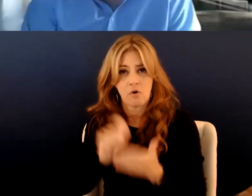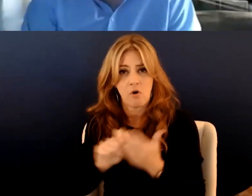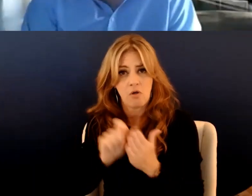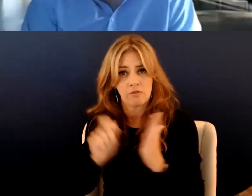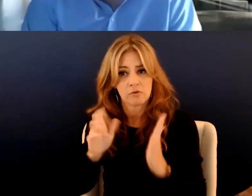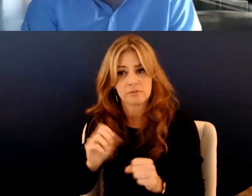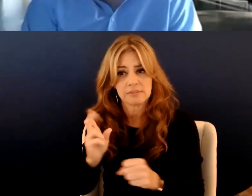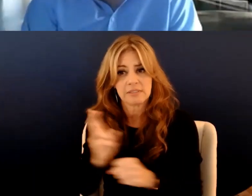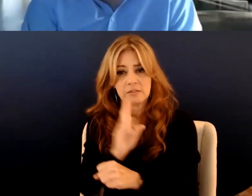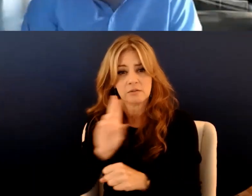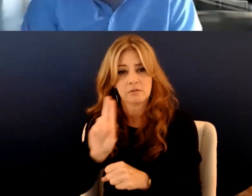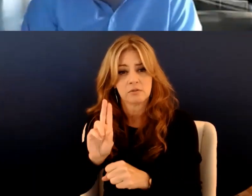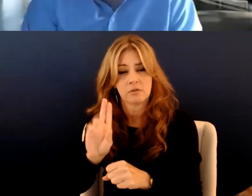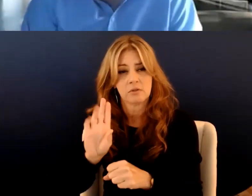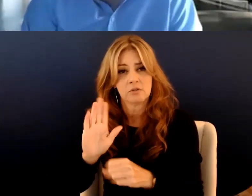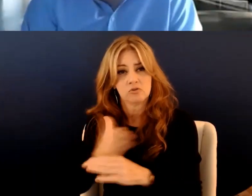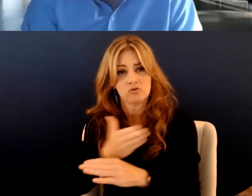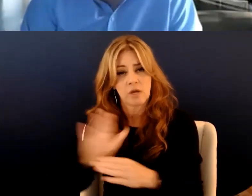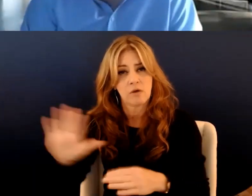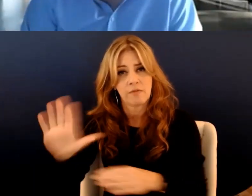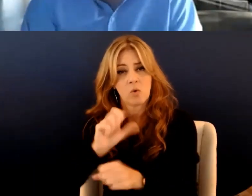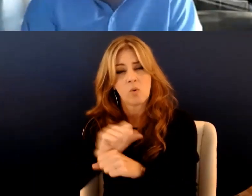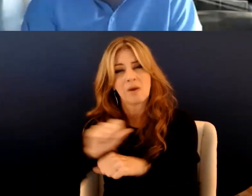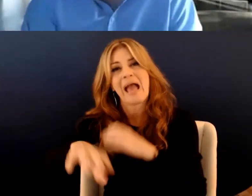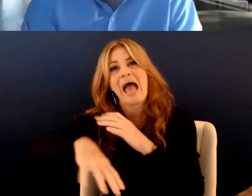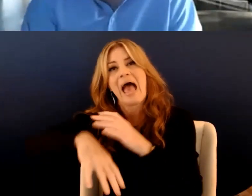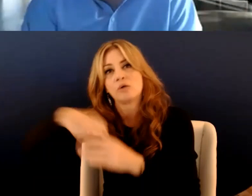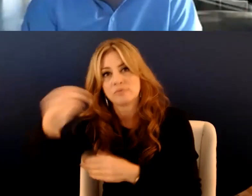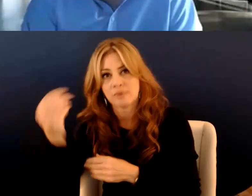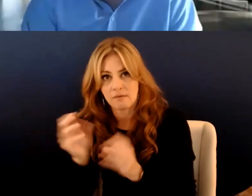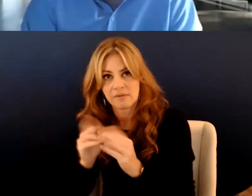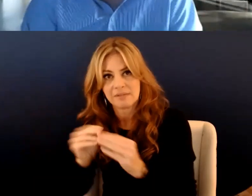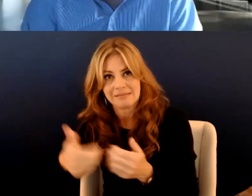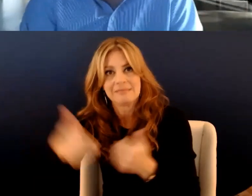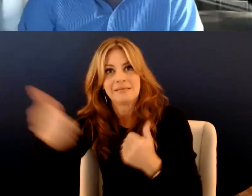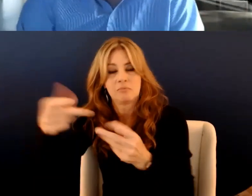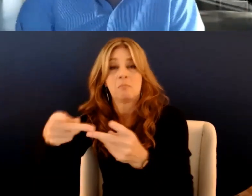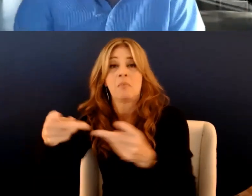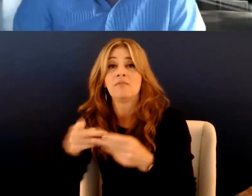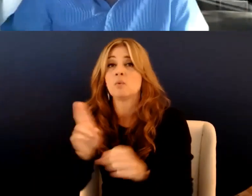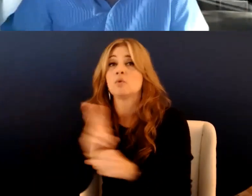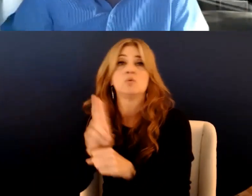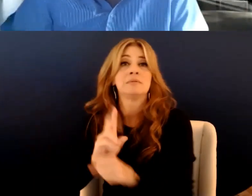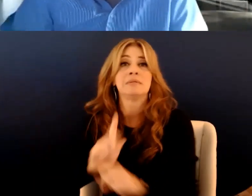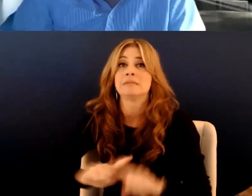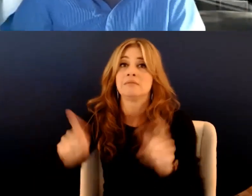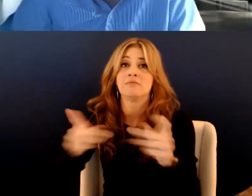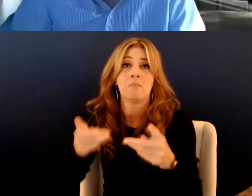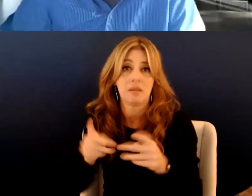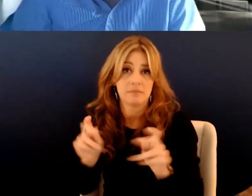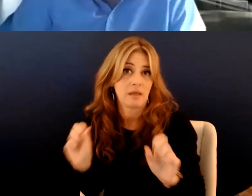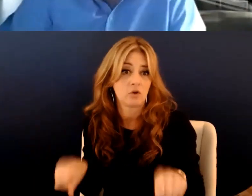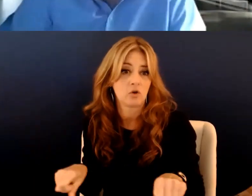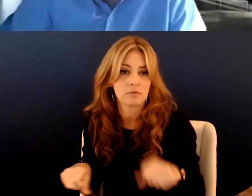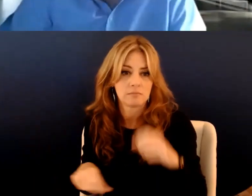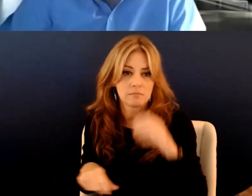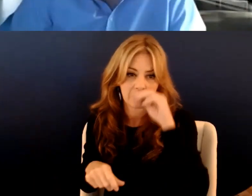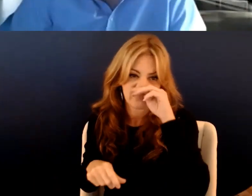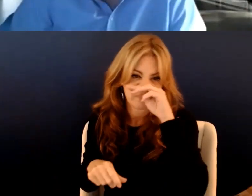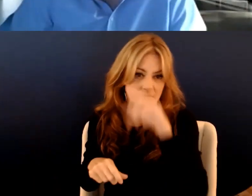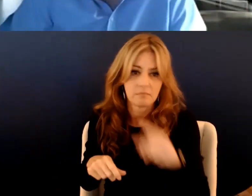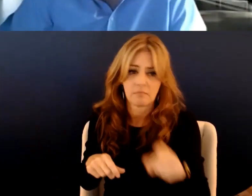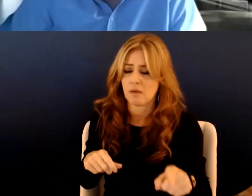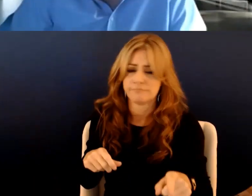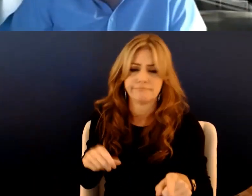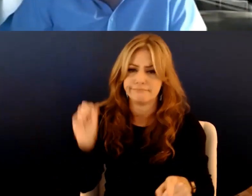outside of the conference itself if they want to use it in other contexts. And it's entirely